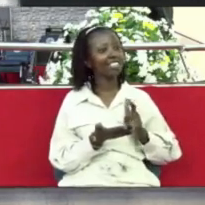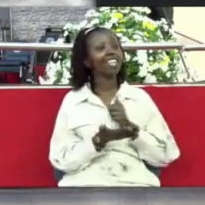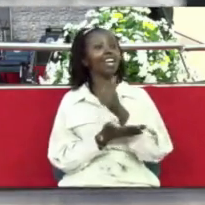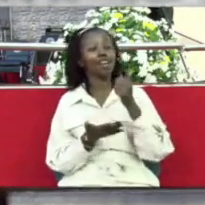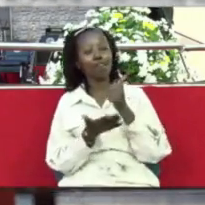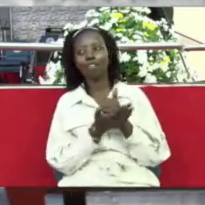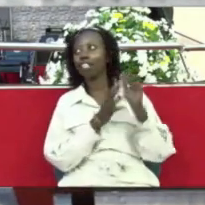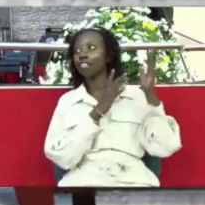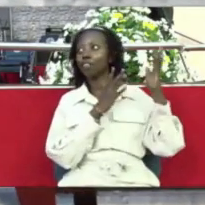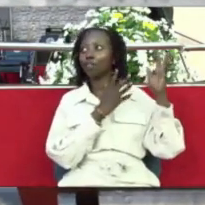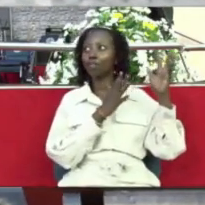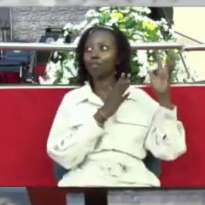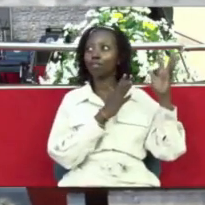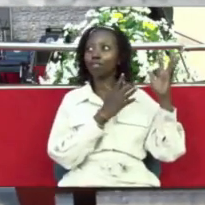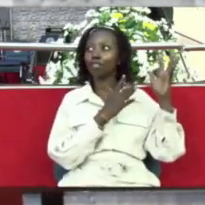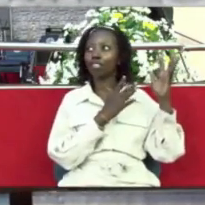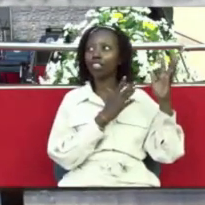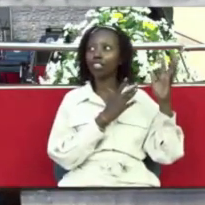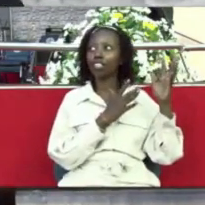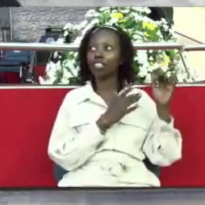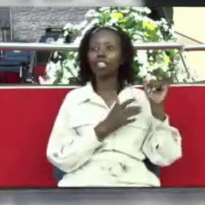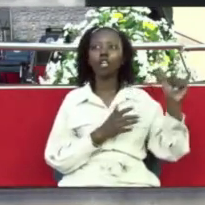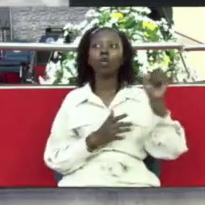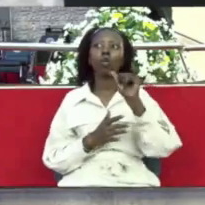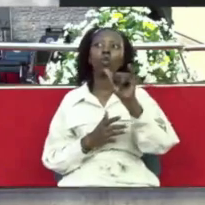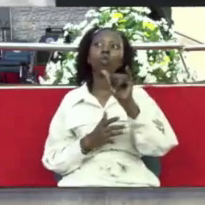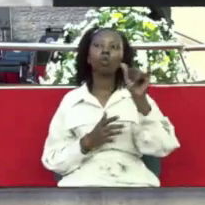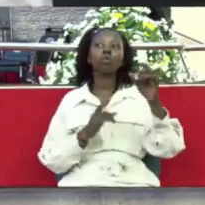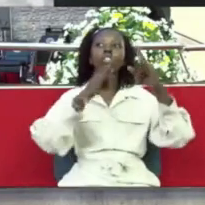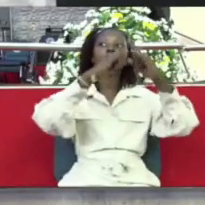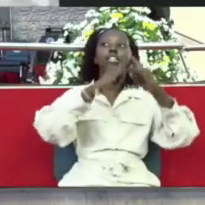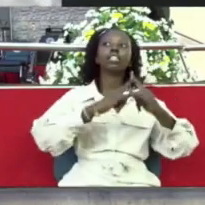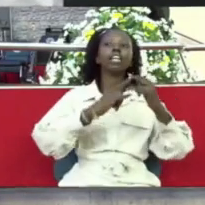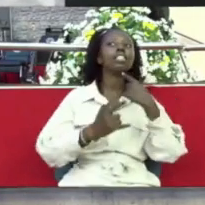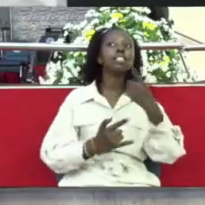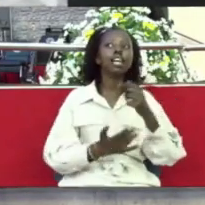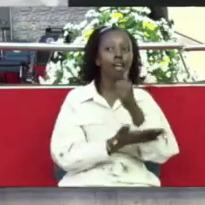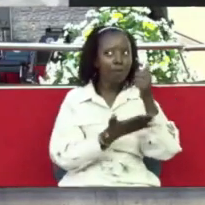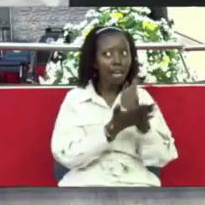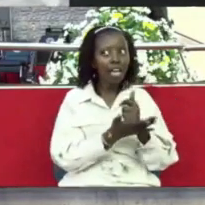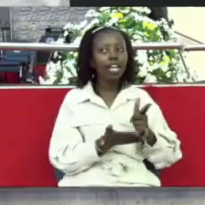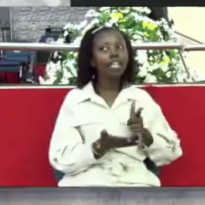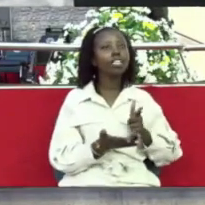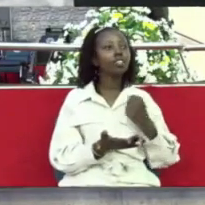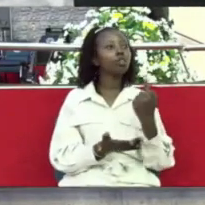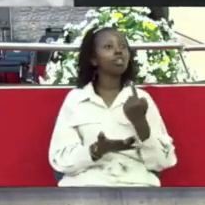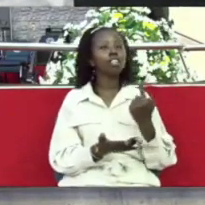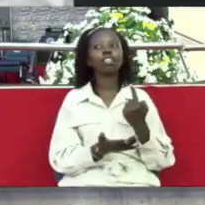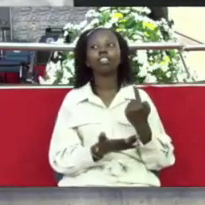hear you. And those that are in the overflow, let me hear you. Ladies.